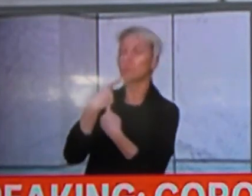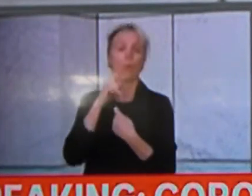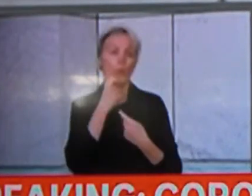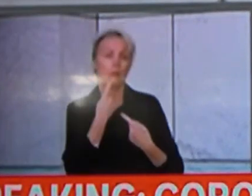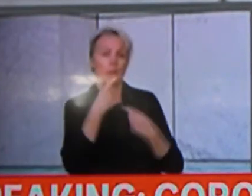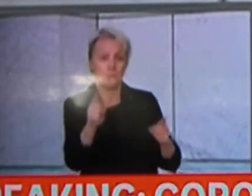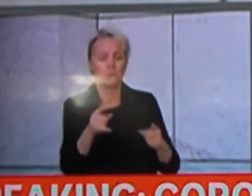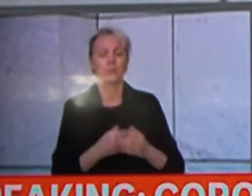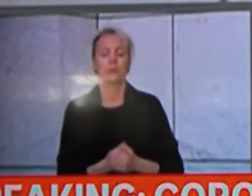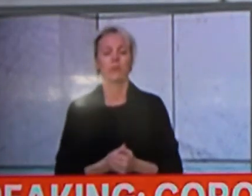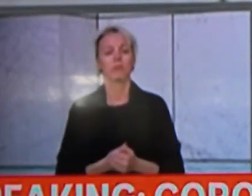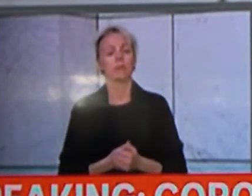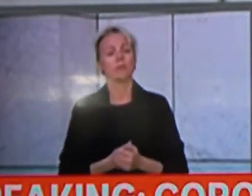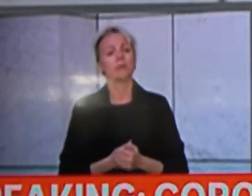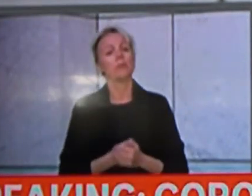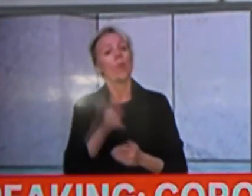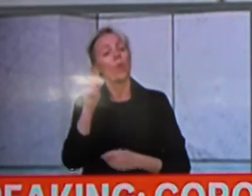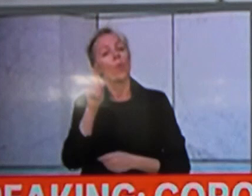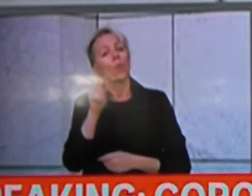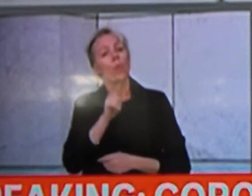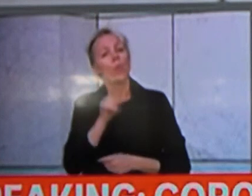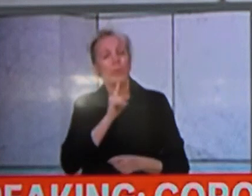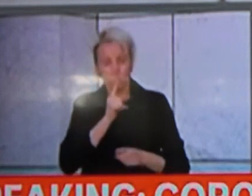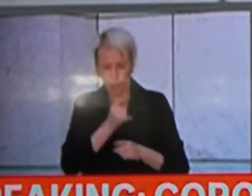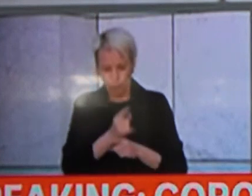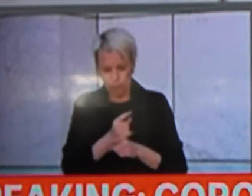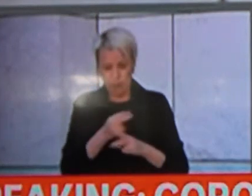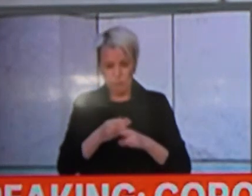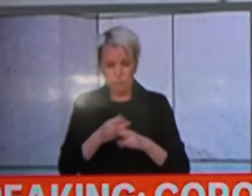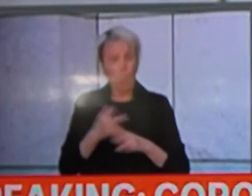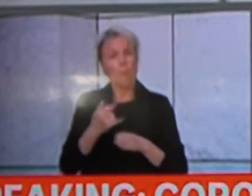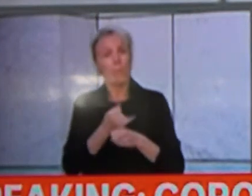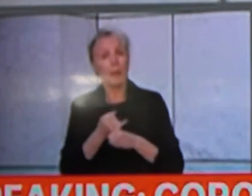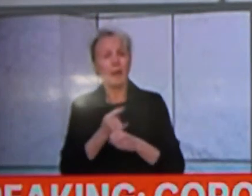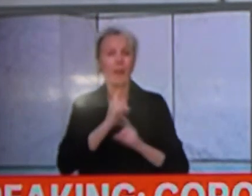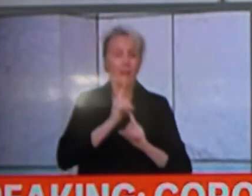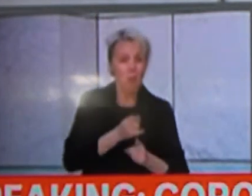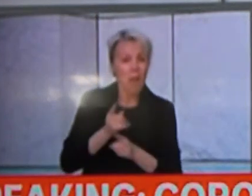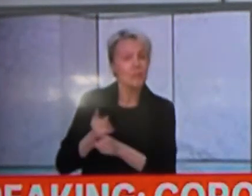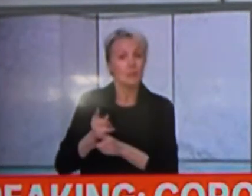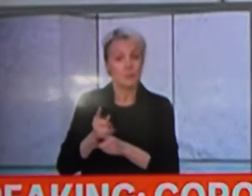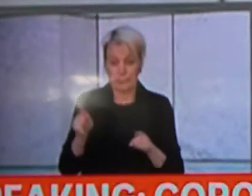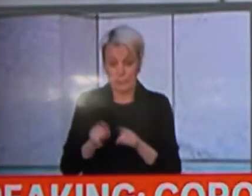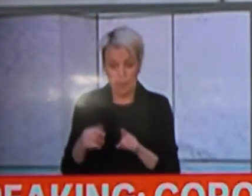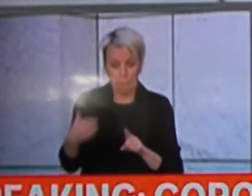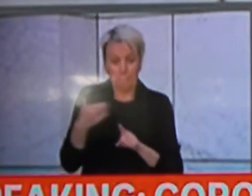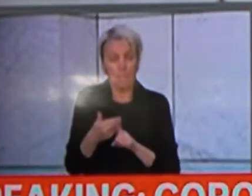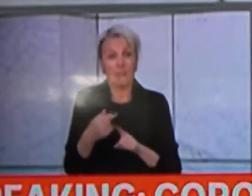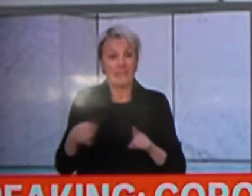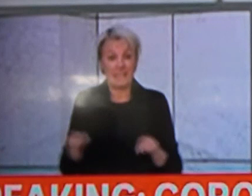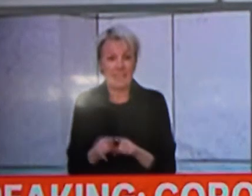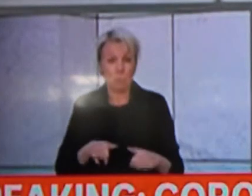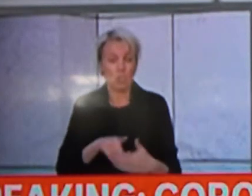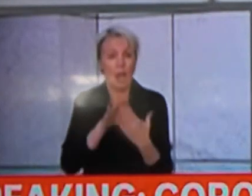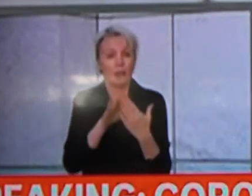Cabinet. The issues that we've been presenting on, importantly, on the medical advice that we've had, remain the same challenges. It is still